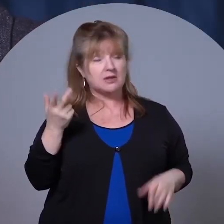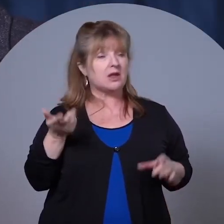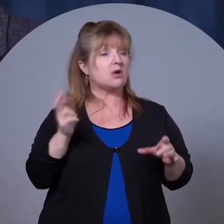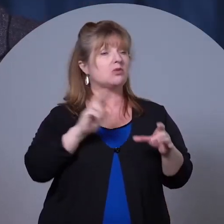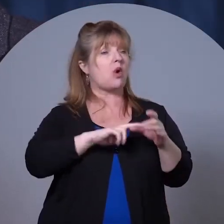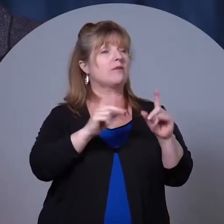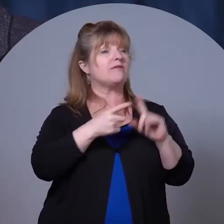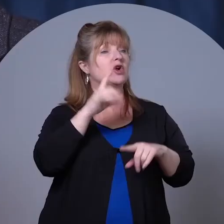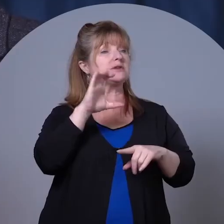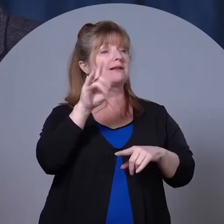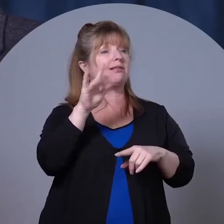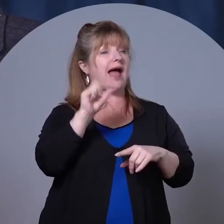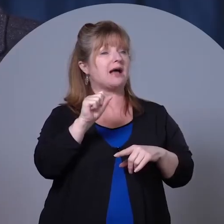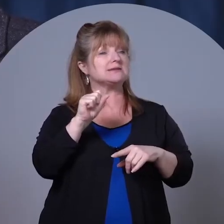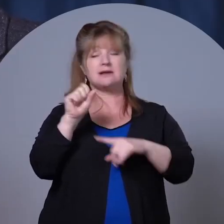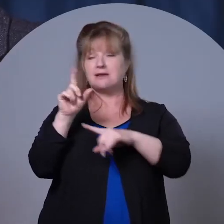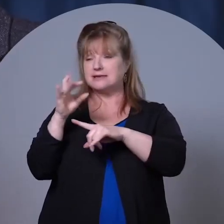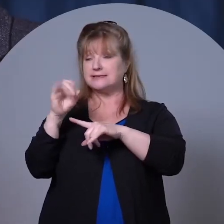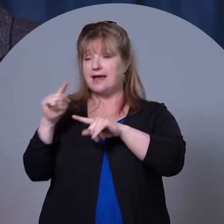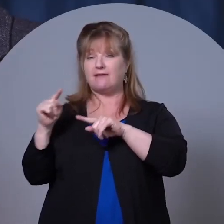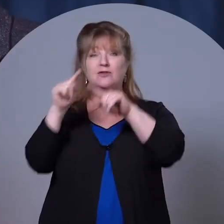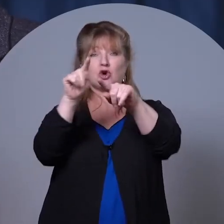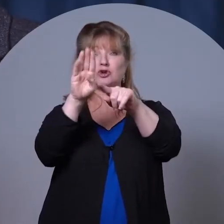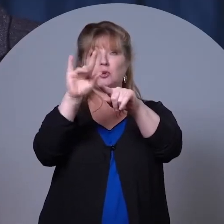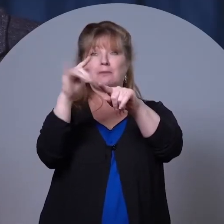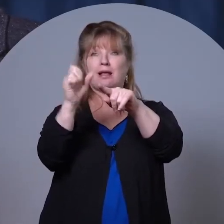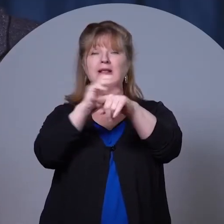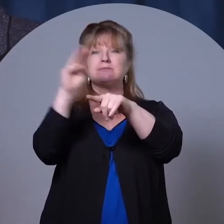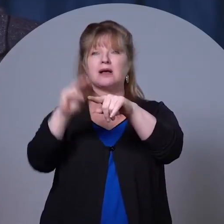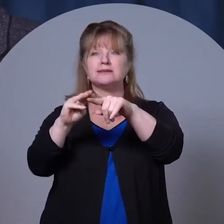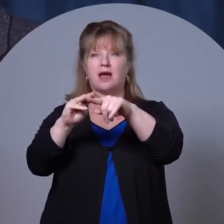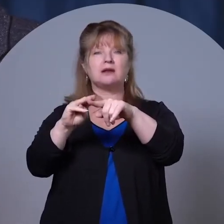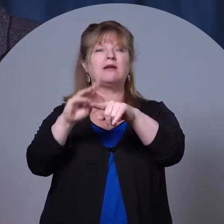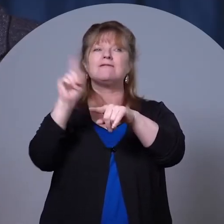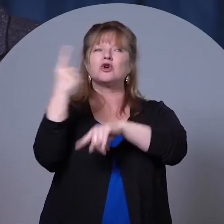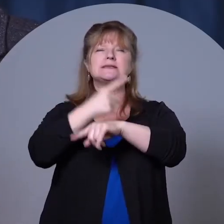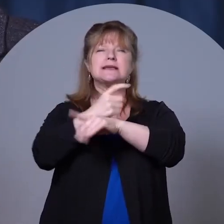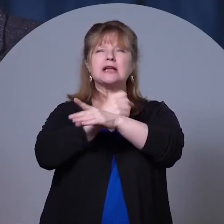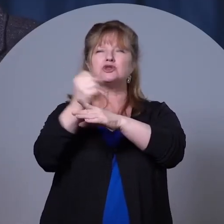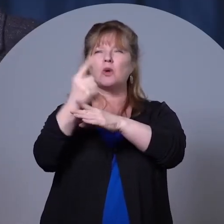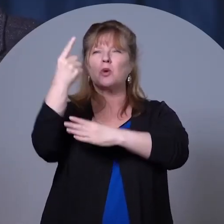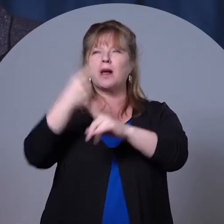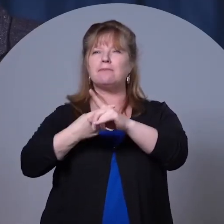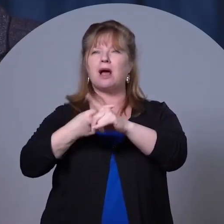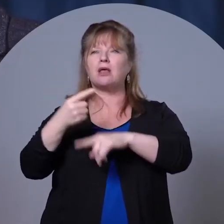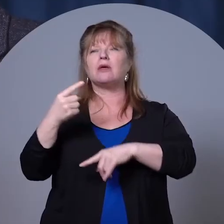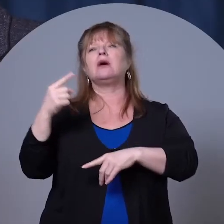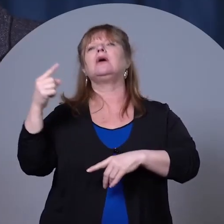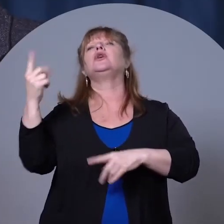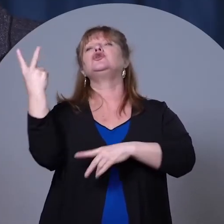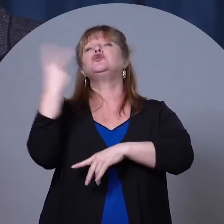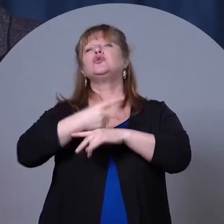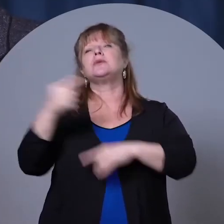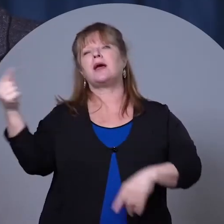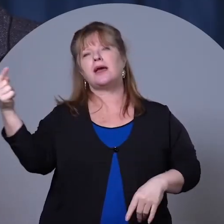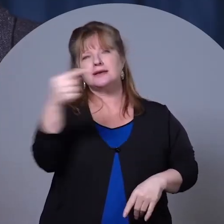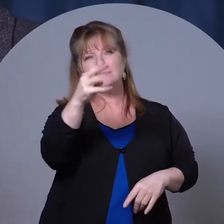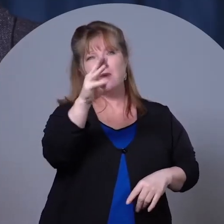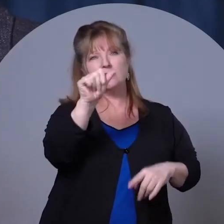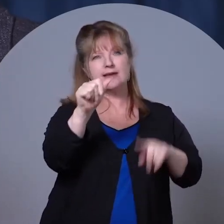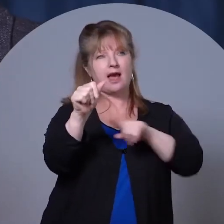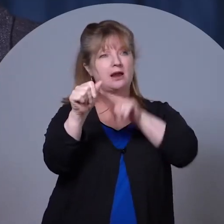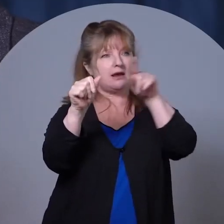Hi, I'm Jess Walter. I'm a local author, and thank you, first of all, for supporting the arts and artists in Spokane right